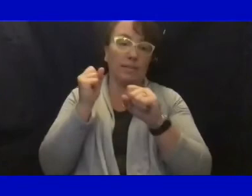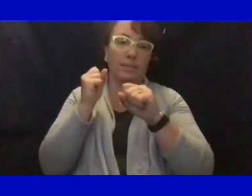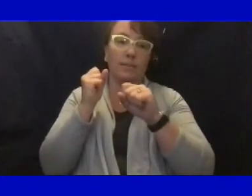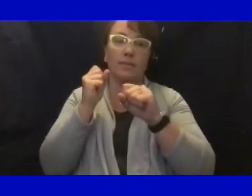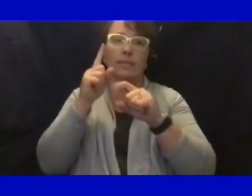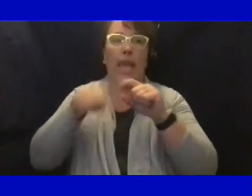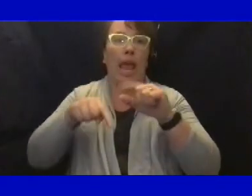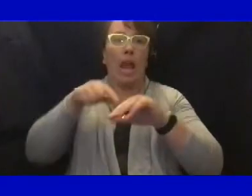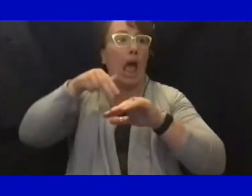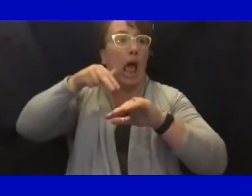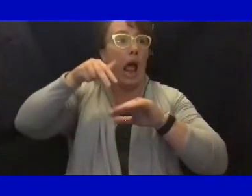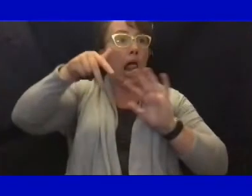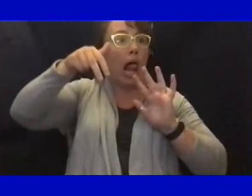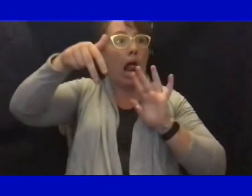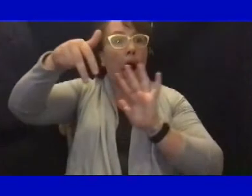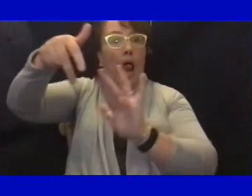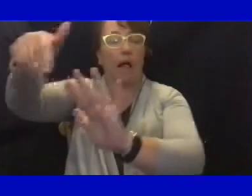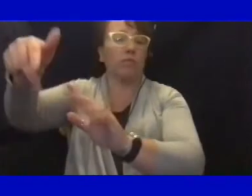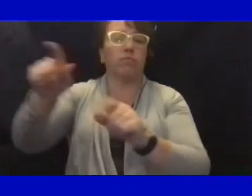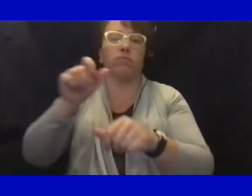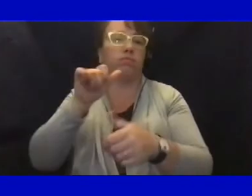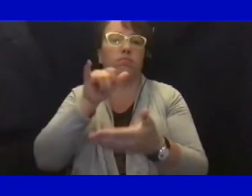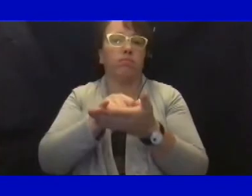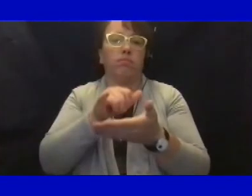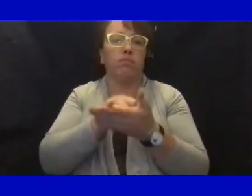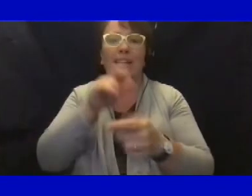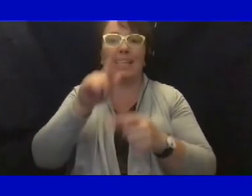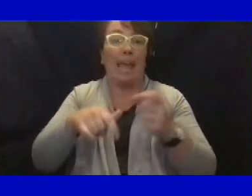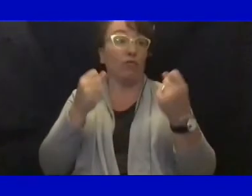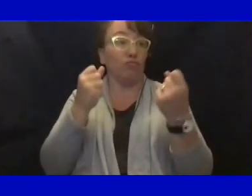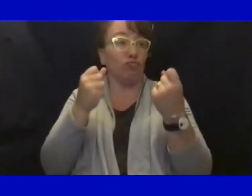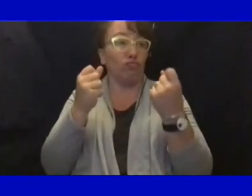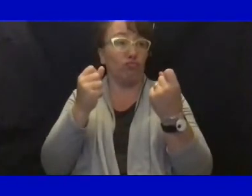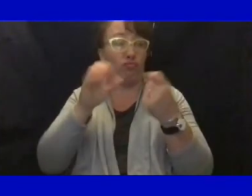them. You can't outdrive them in your car. The only